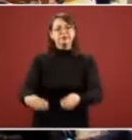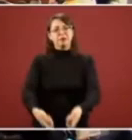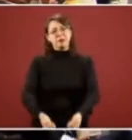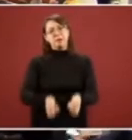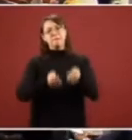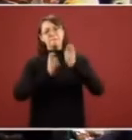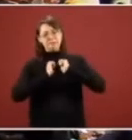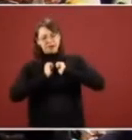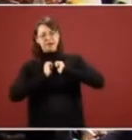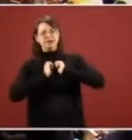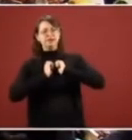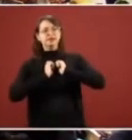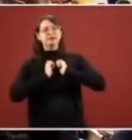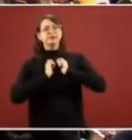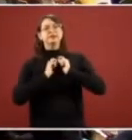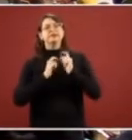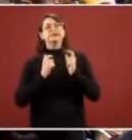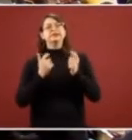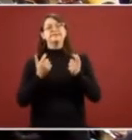Y se